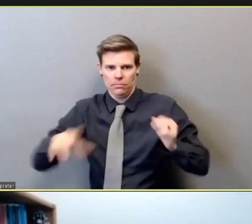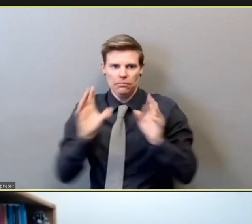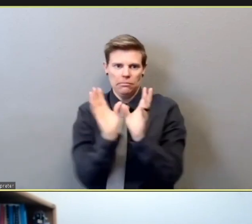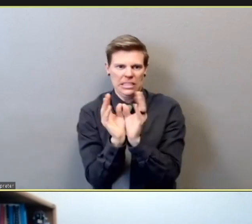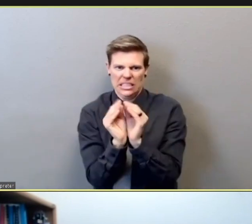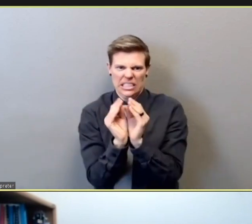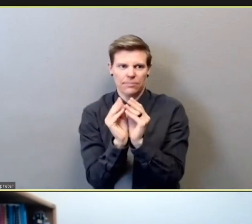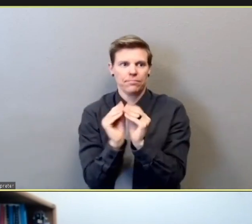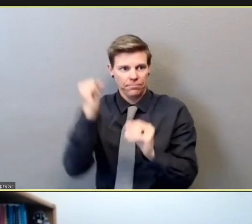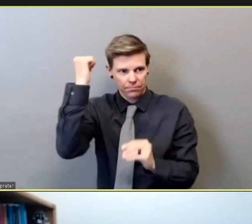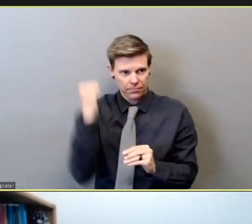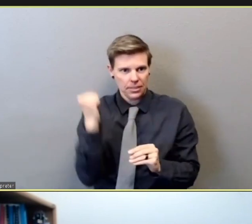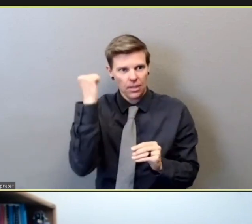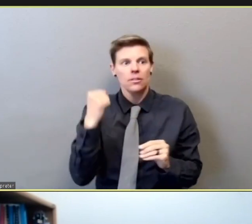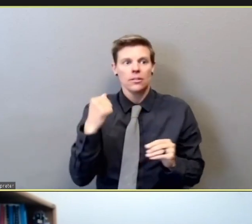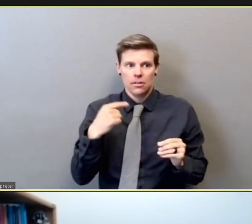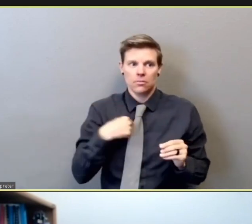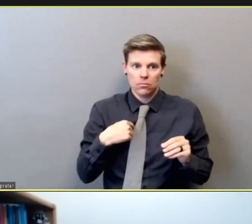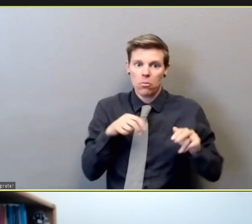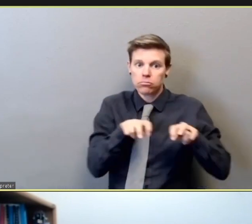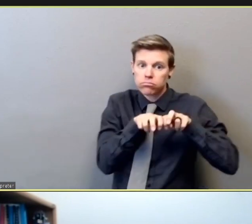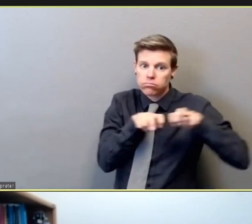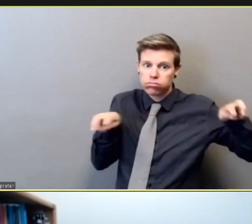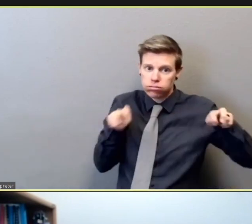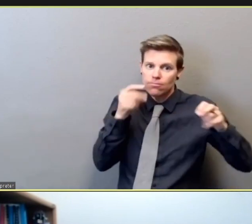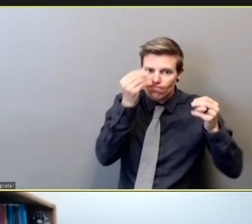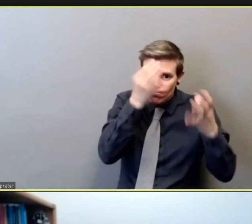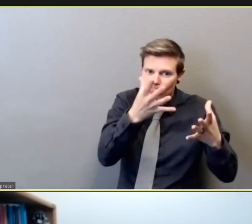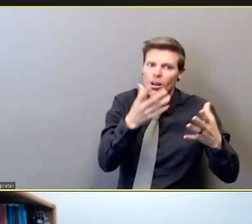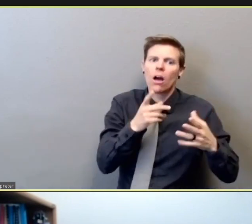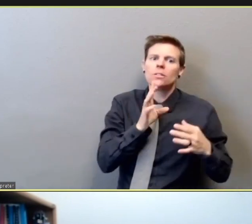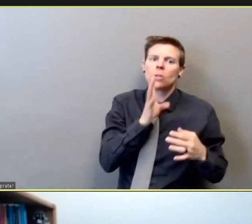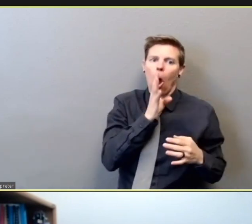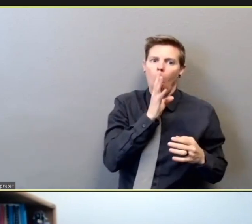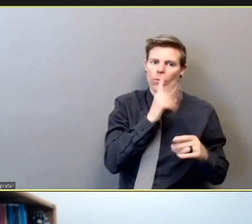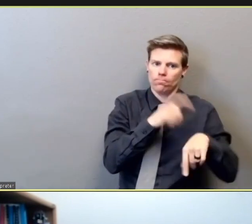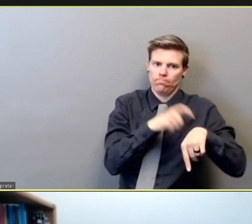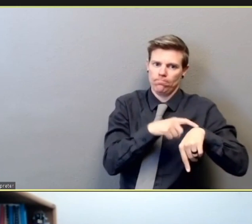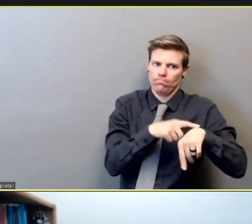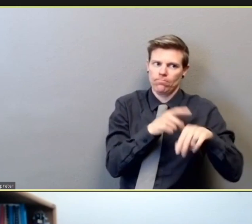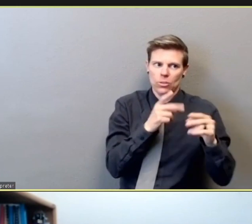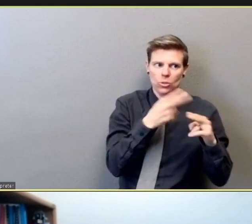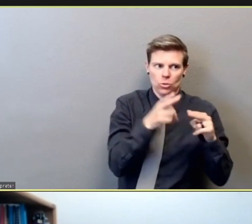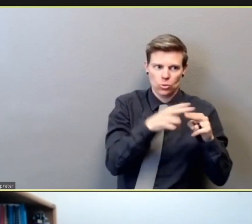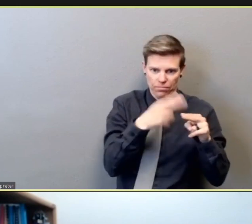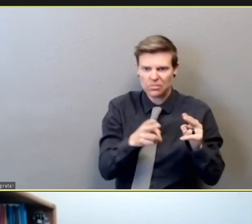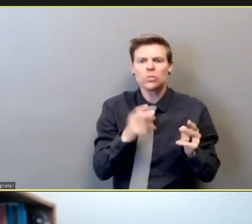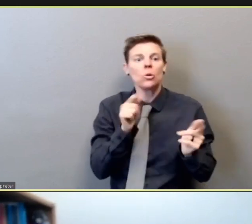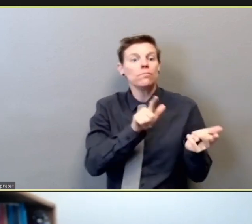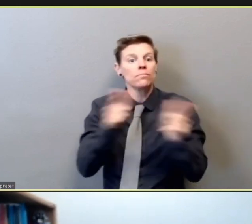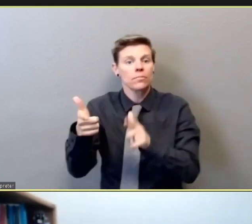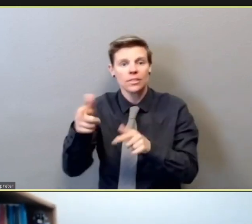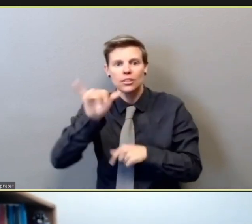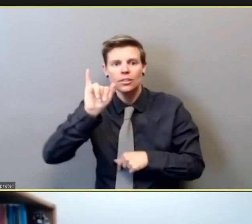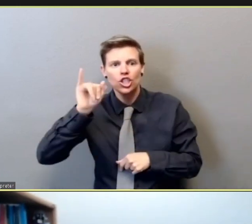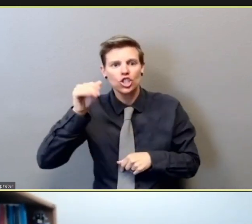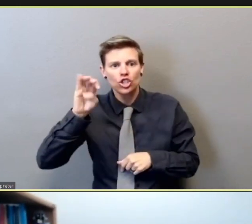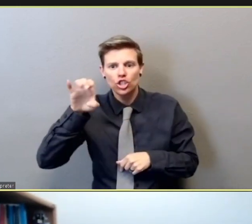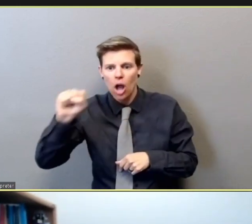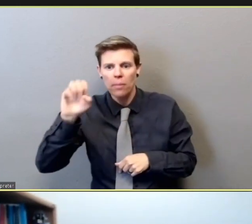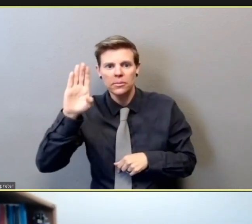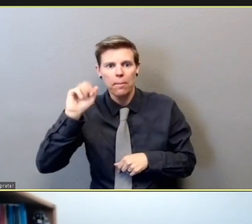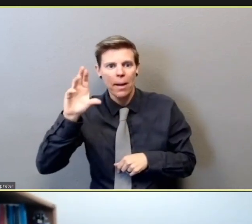in their responses as well. James, Alex, go ahead. Alex, if we want to be as brief as possible, I suggest we